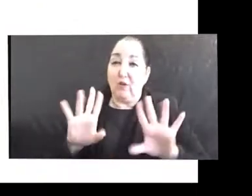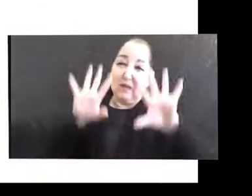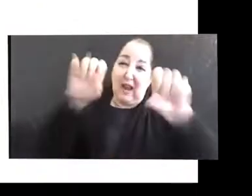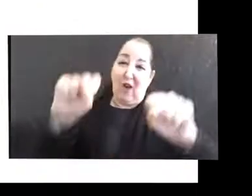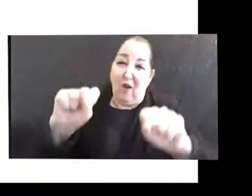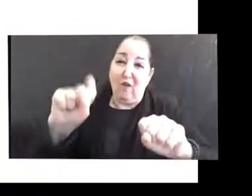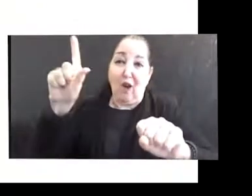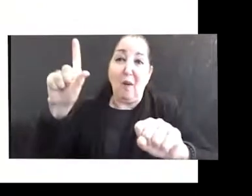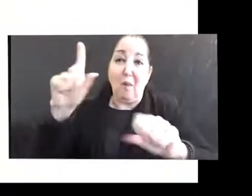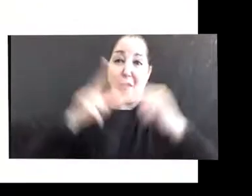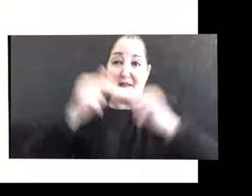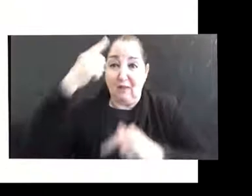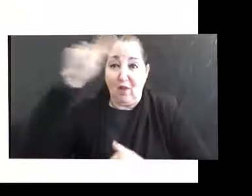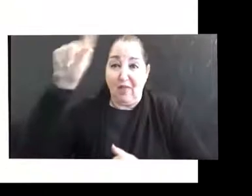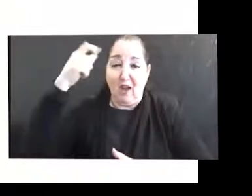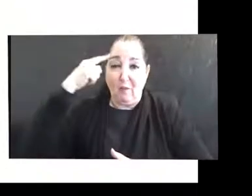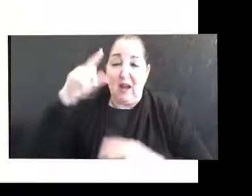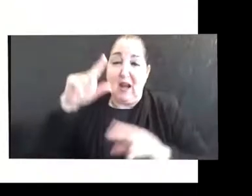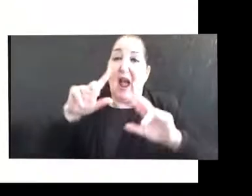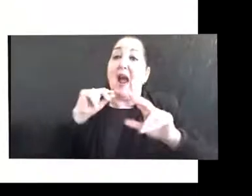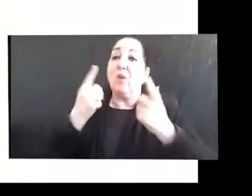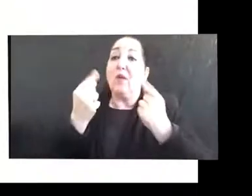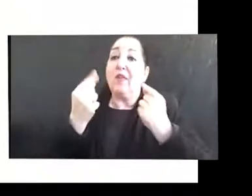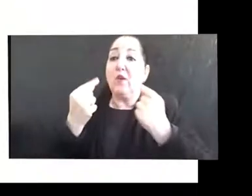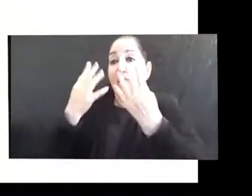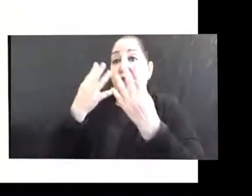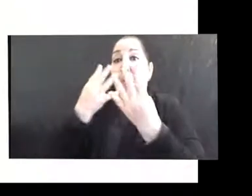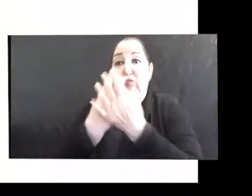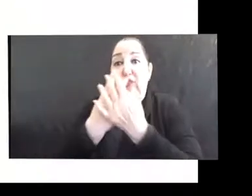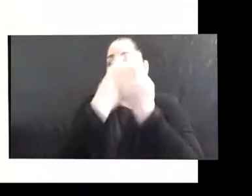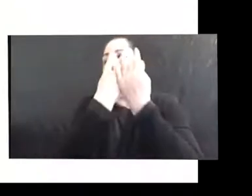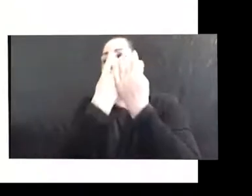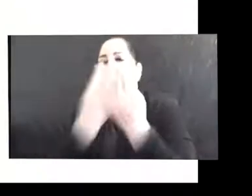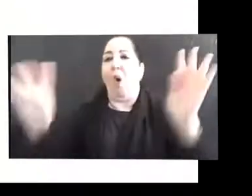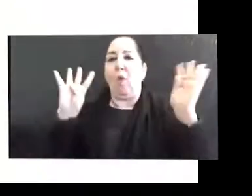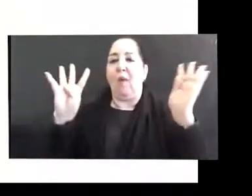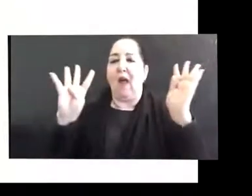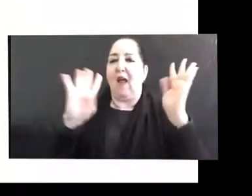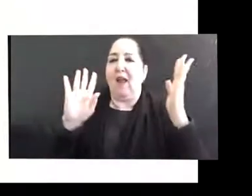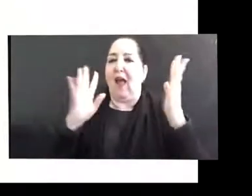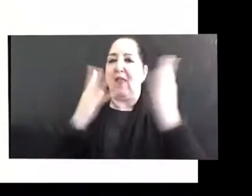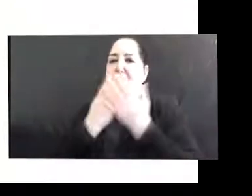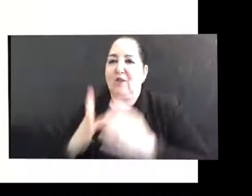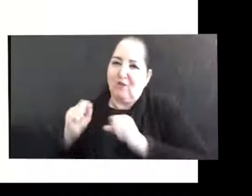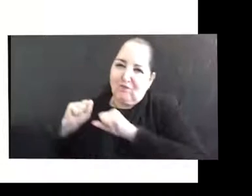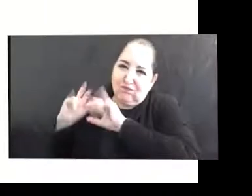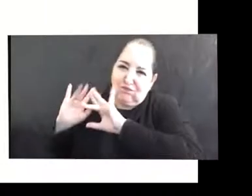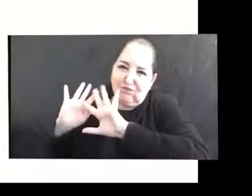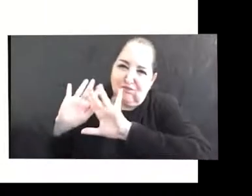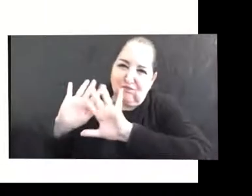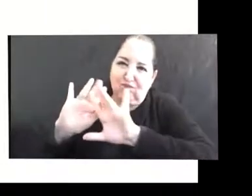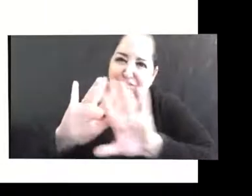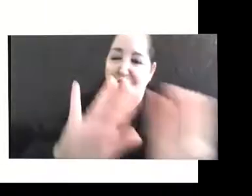the 1340s, they opened the doors to the prisons. So this was something